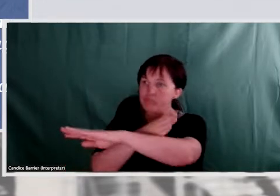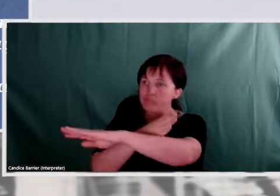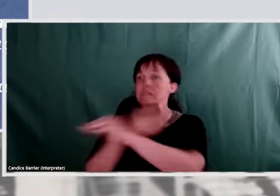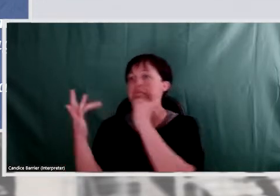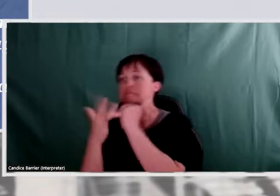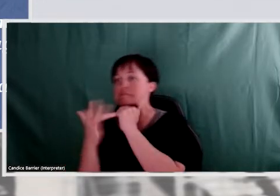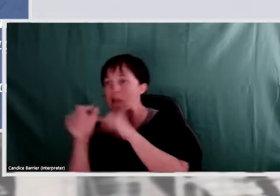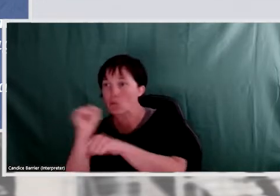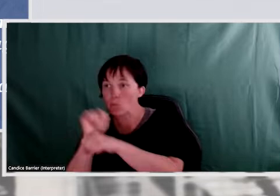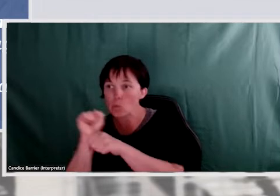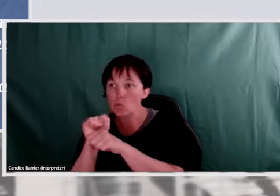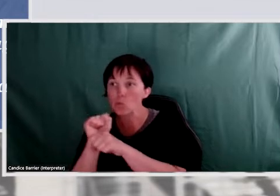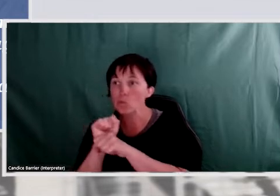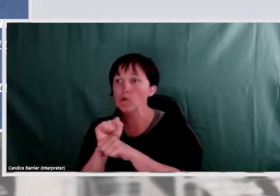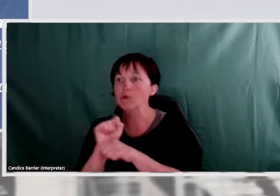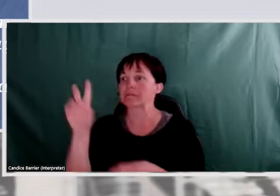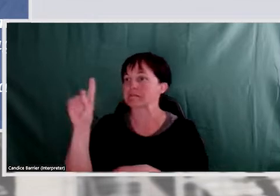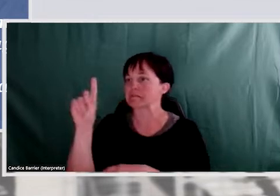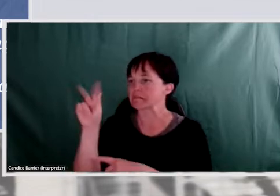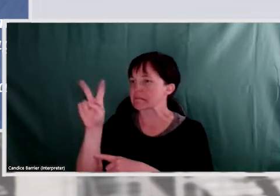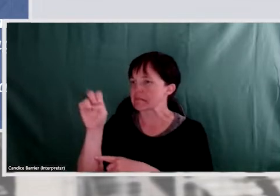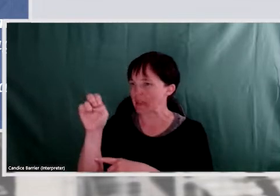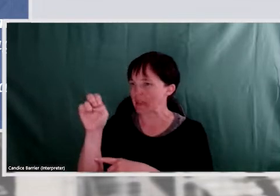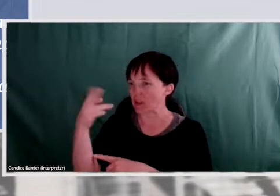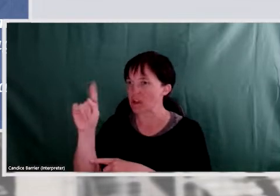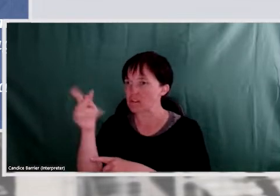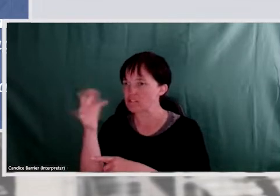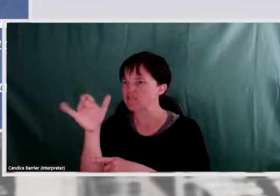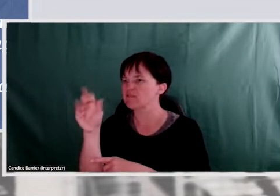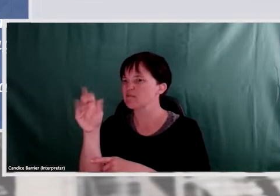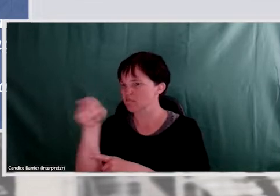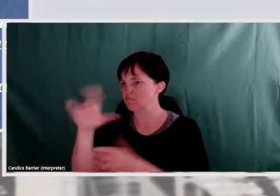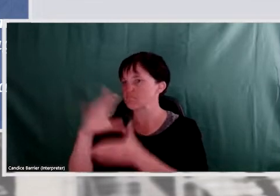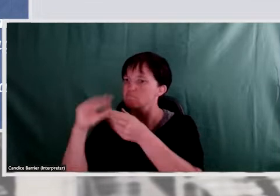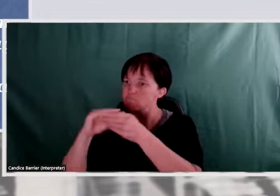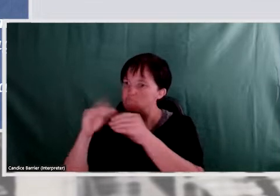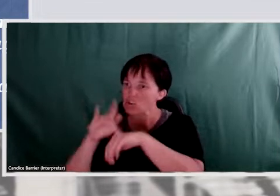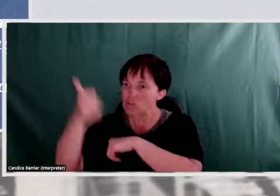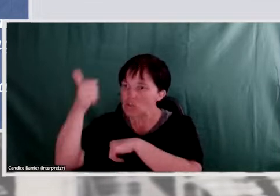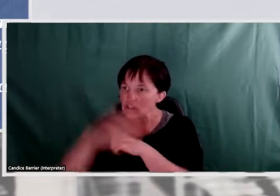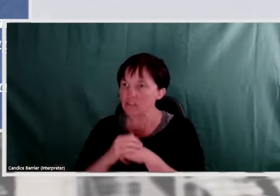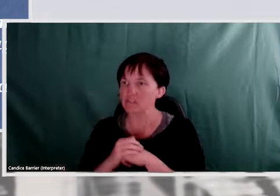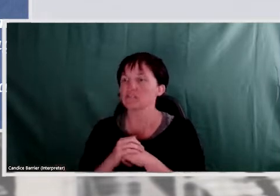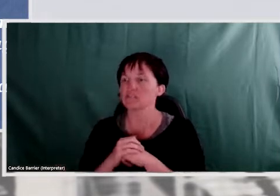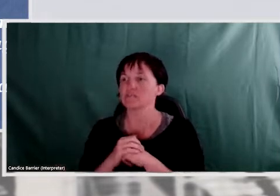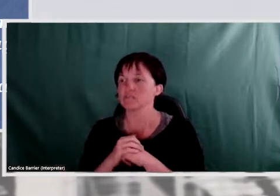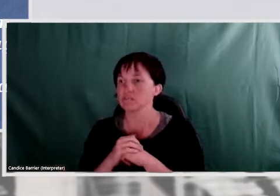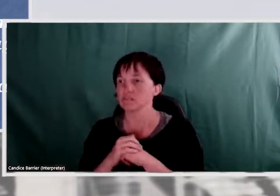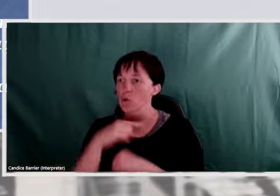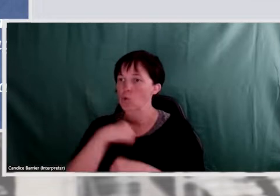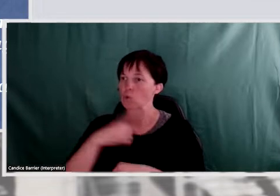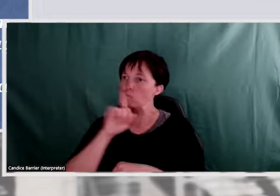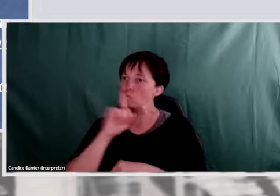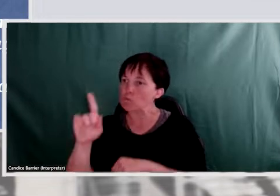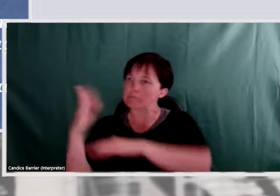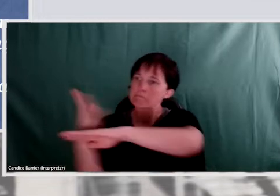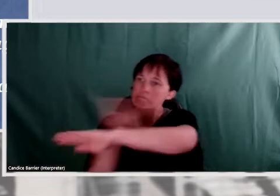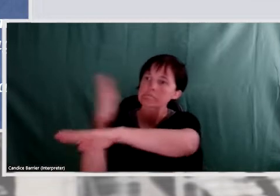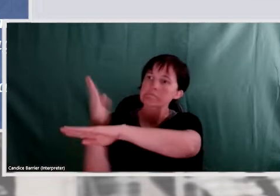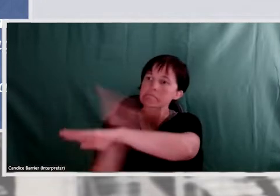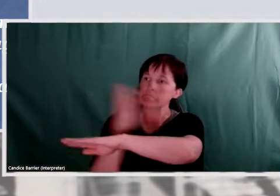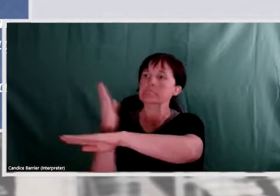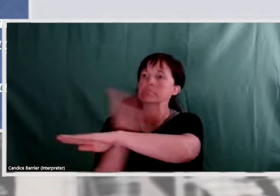that Dave Hutchinson alluded to earlier. We are really working to build a fabric of